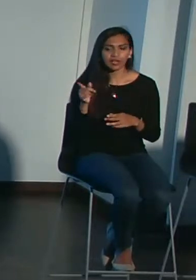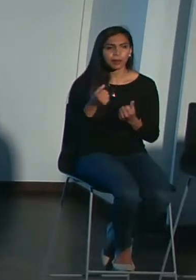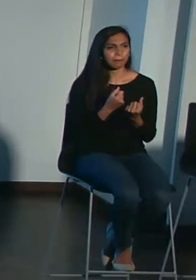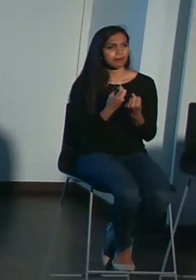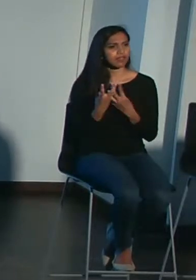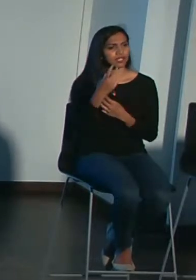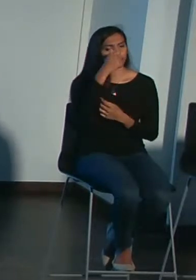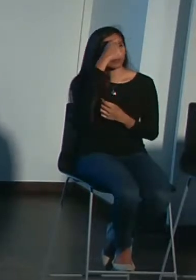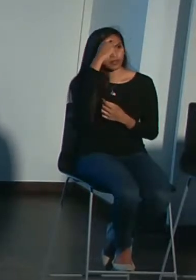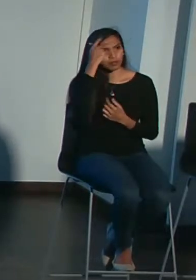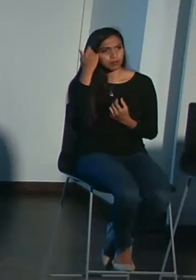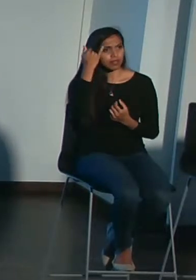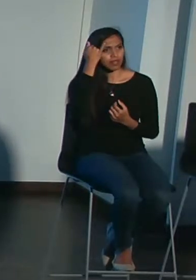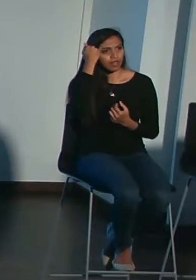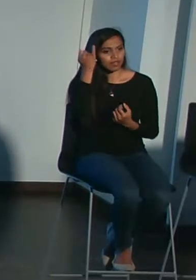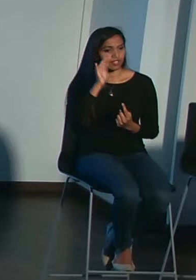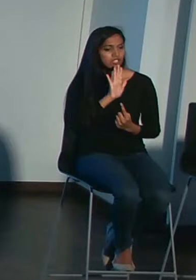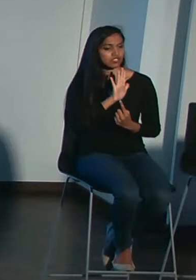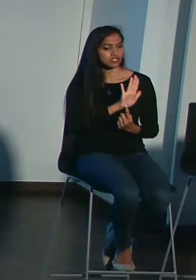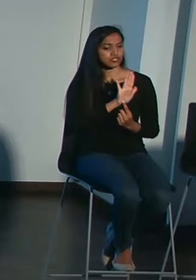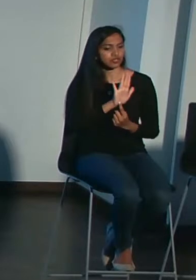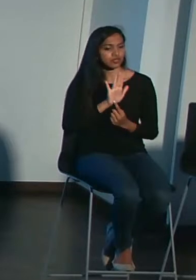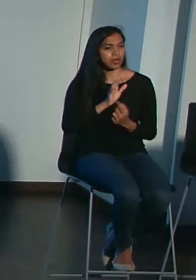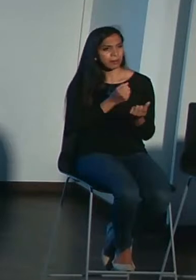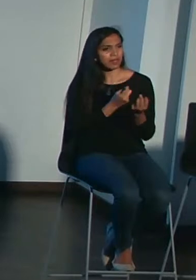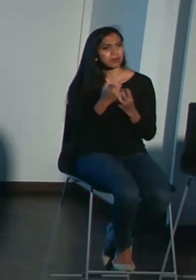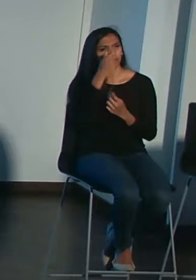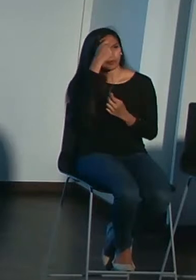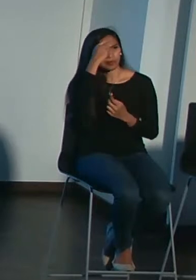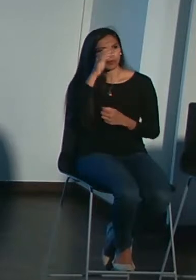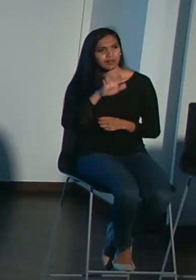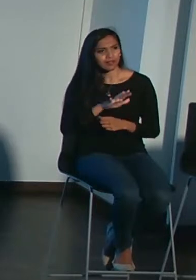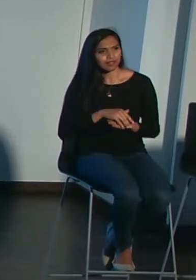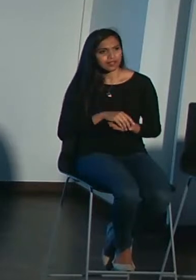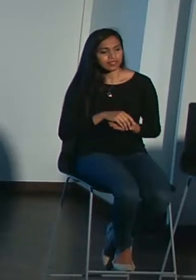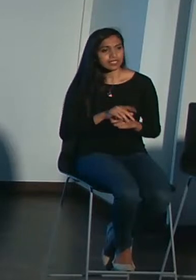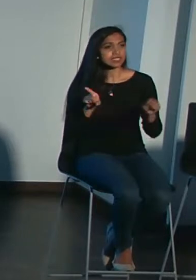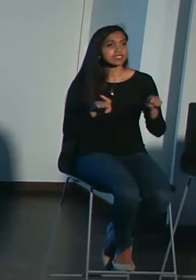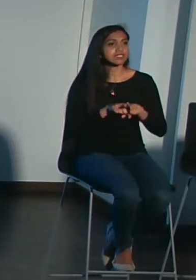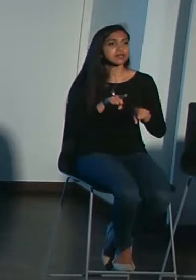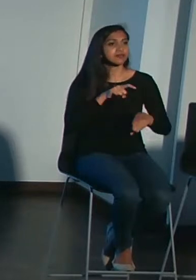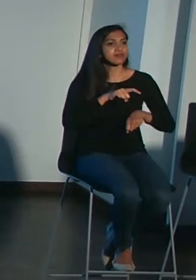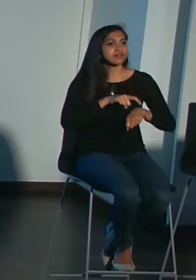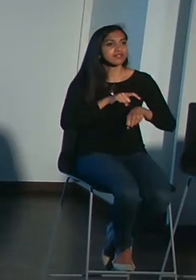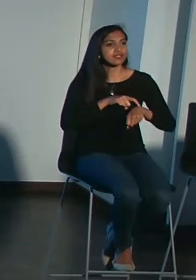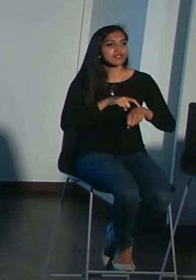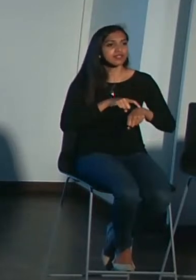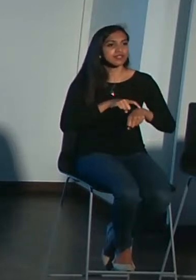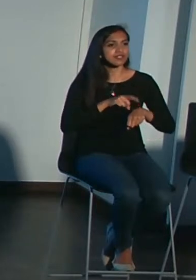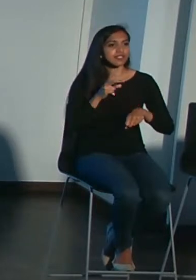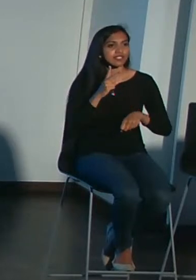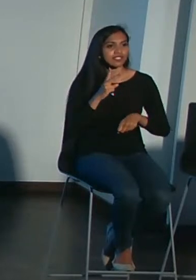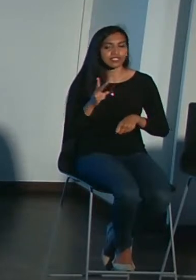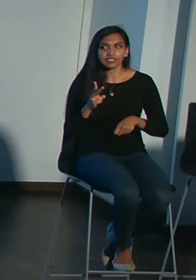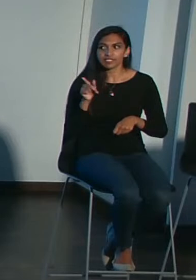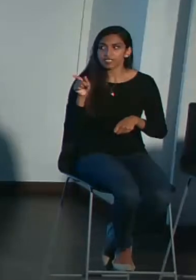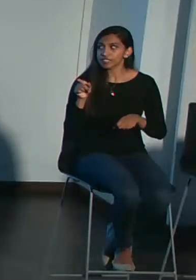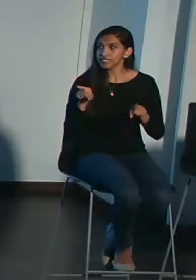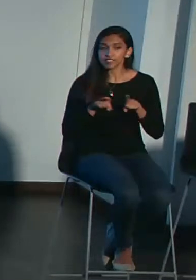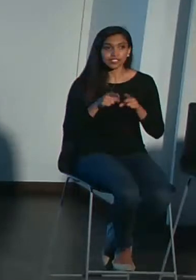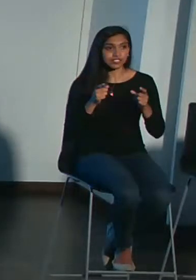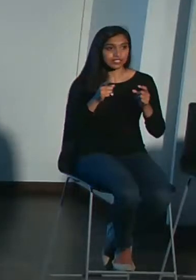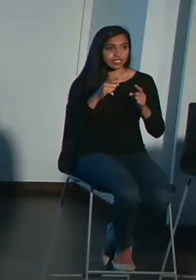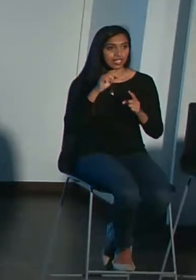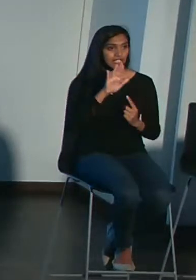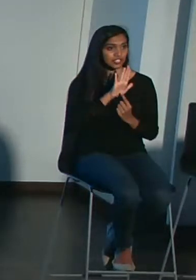the idea of representation. Um, at the same time, it's in the title of my PhD. It's in the title